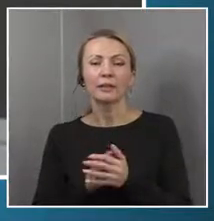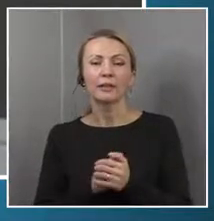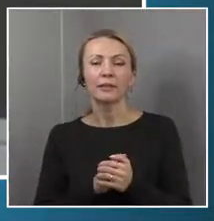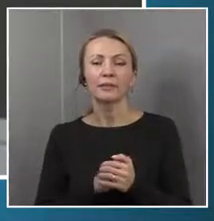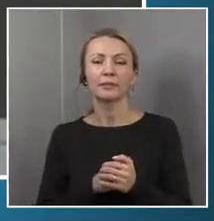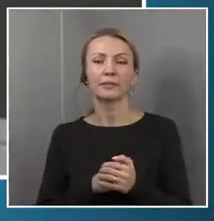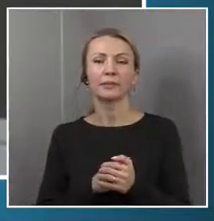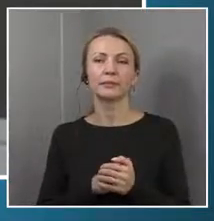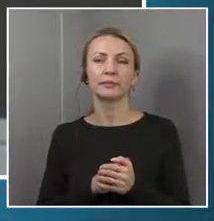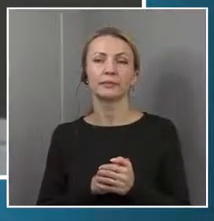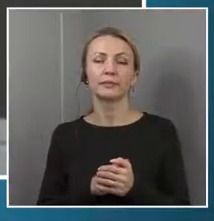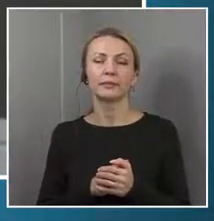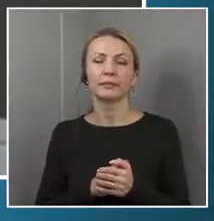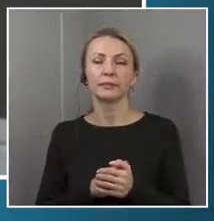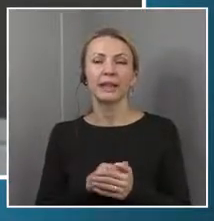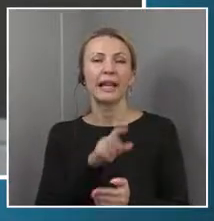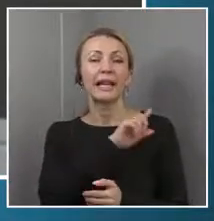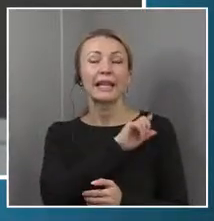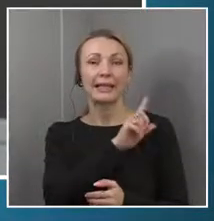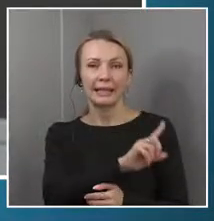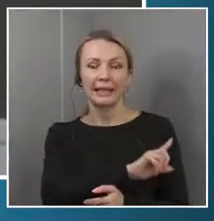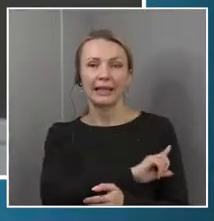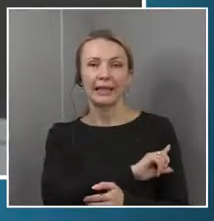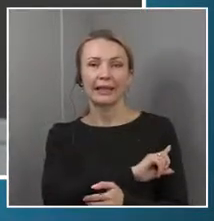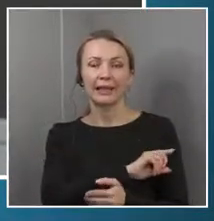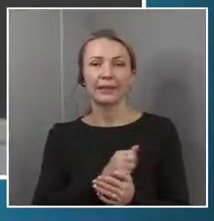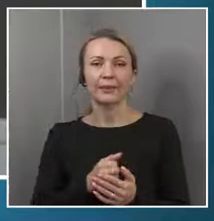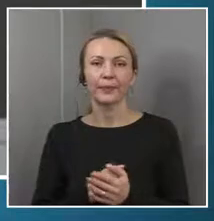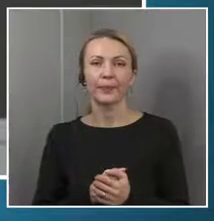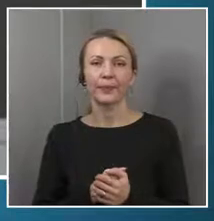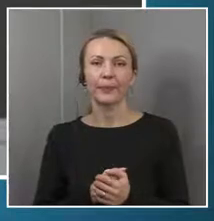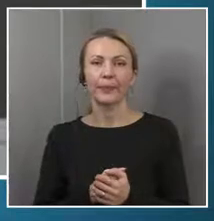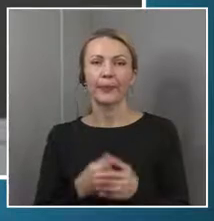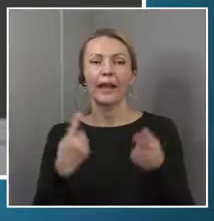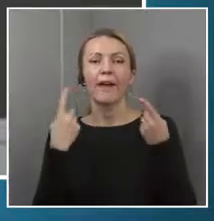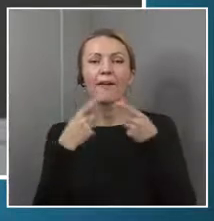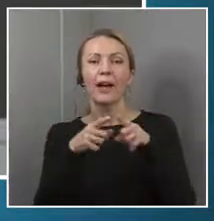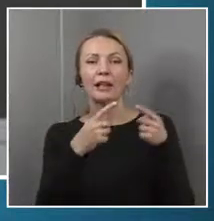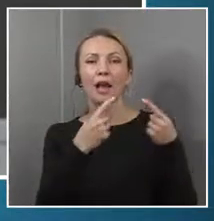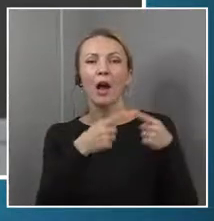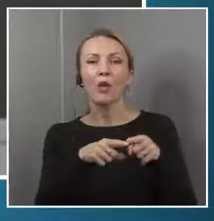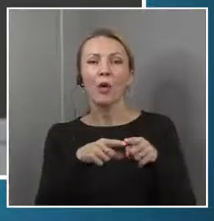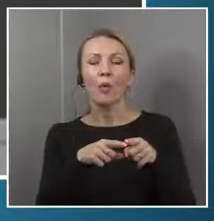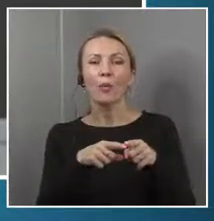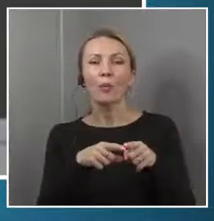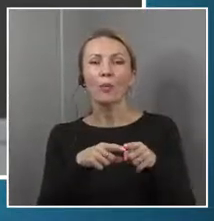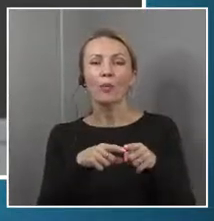makes this market the most powerful, as it were.